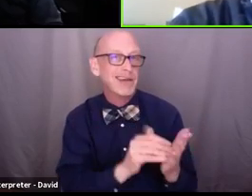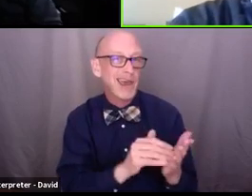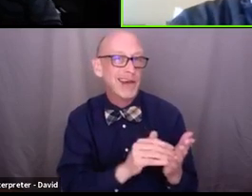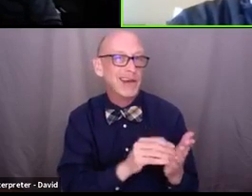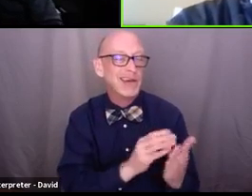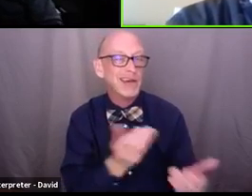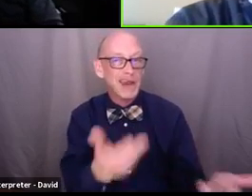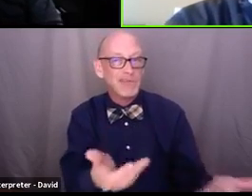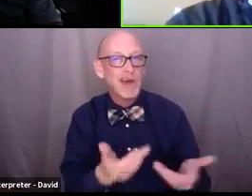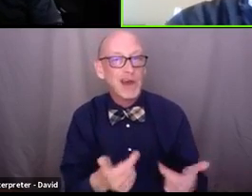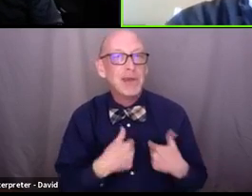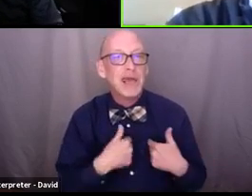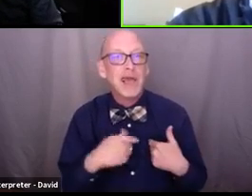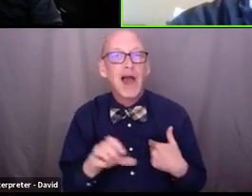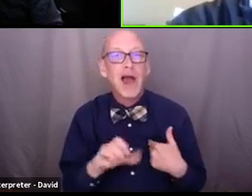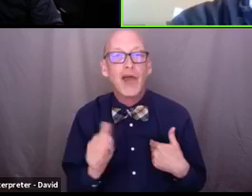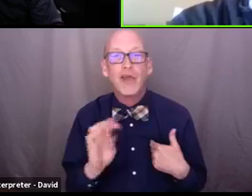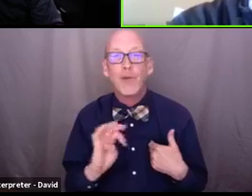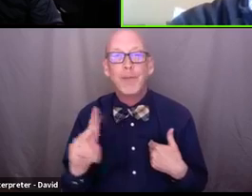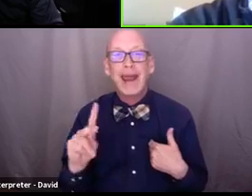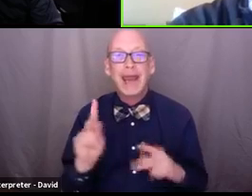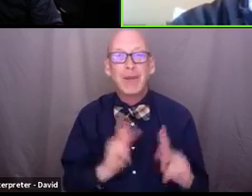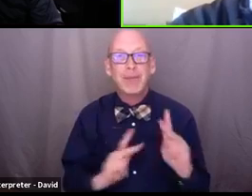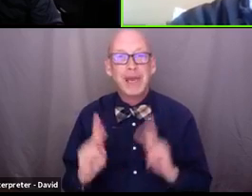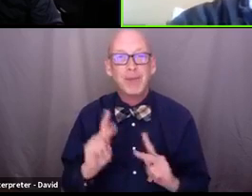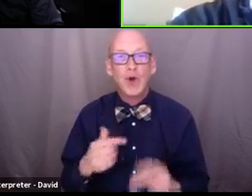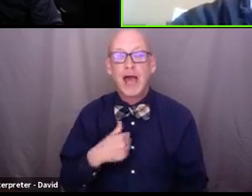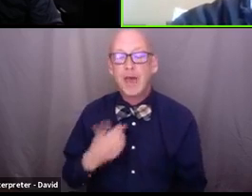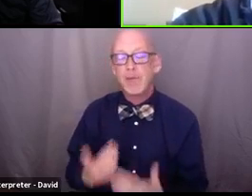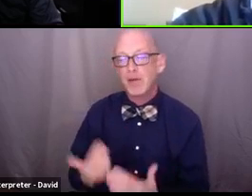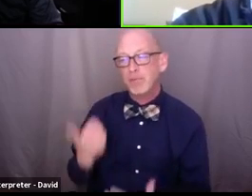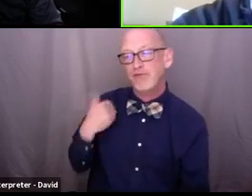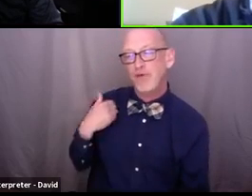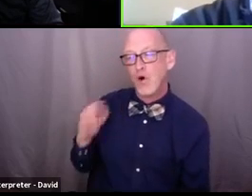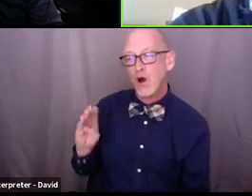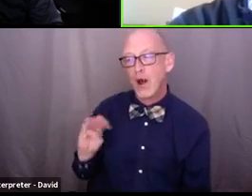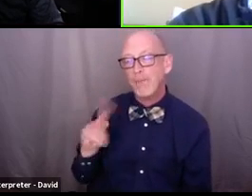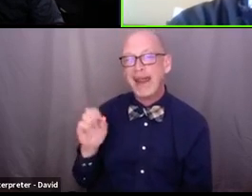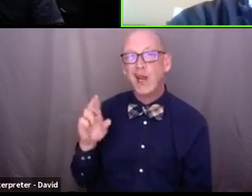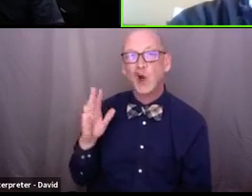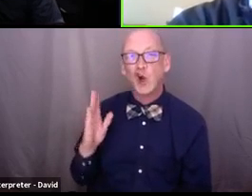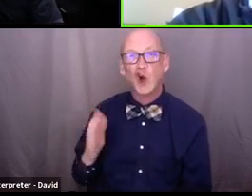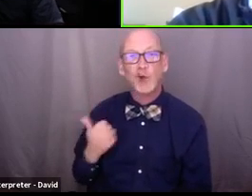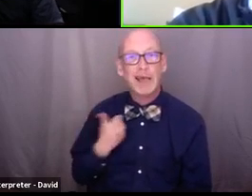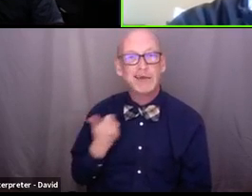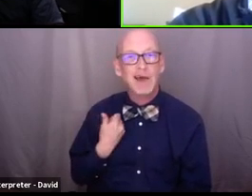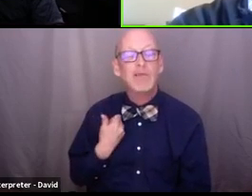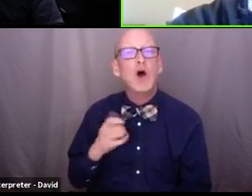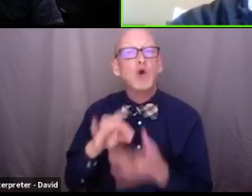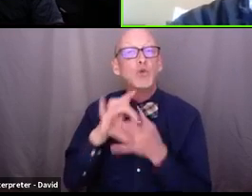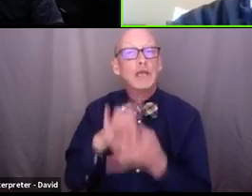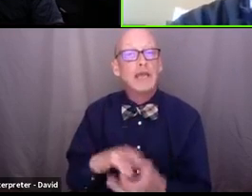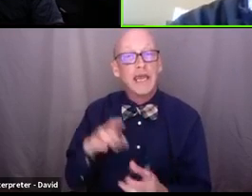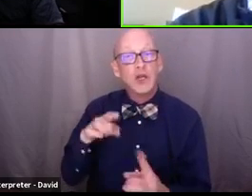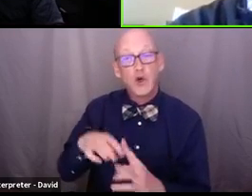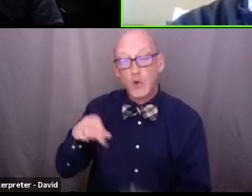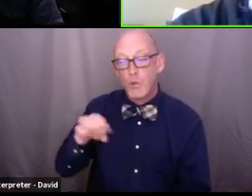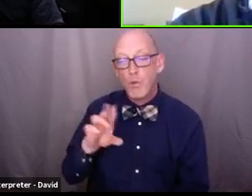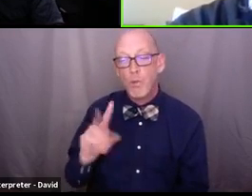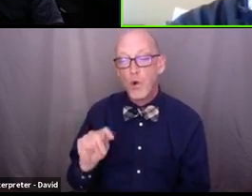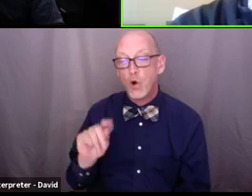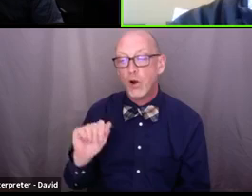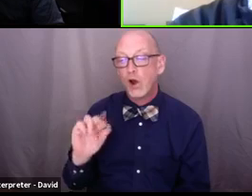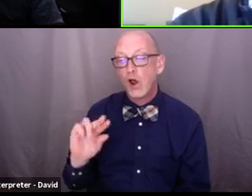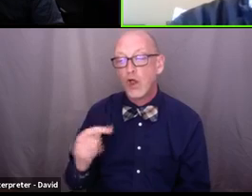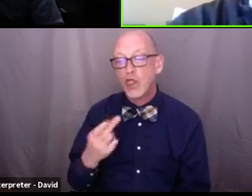panel. Got some other bankers on, an ex-banker myself, so all good information out there. As it relates to the Port Authority, as you mentioned,